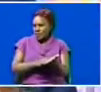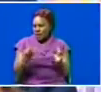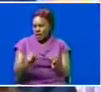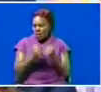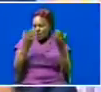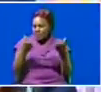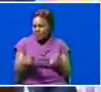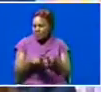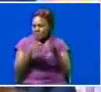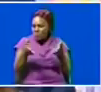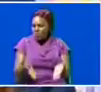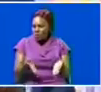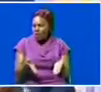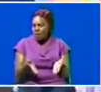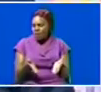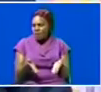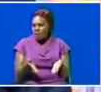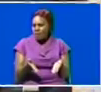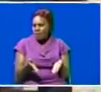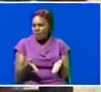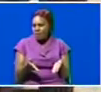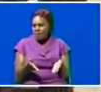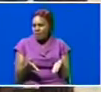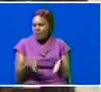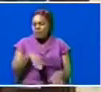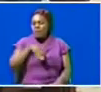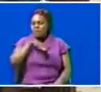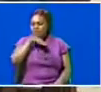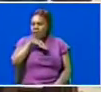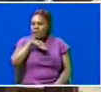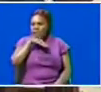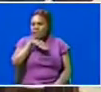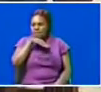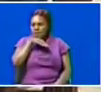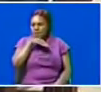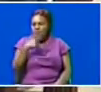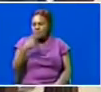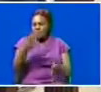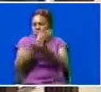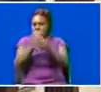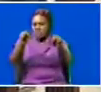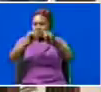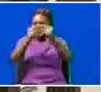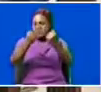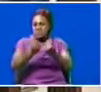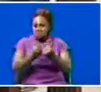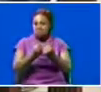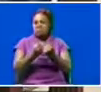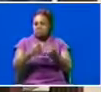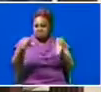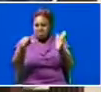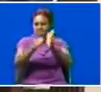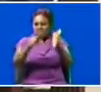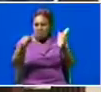the manner and in the style in which it is coming? Raila Odinga has intimated that the presidential system is the root cause